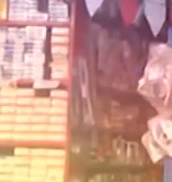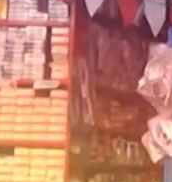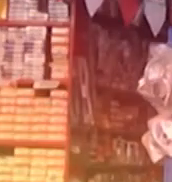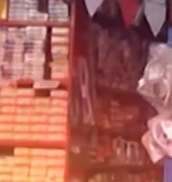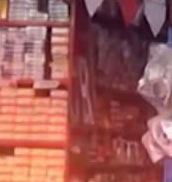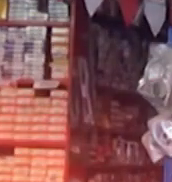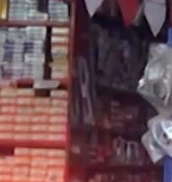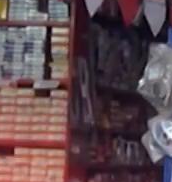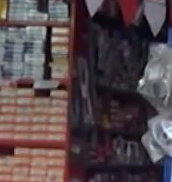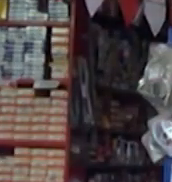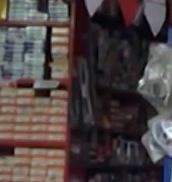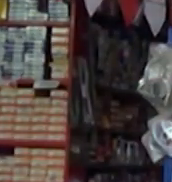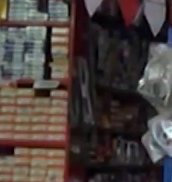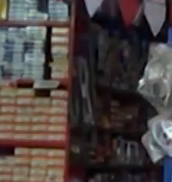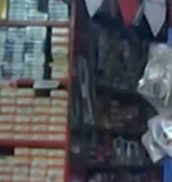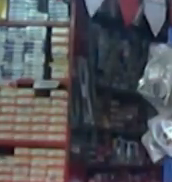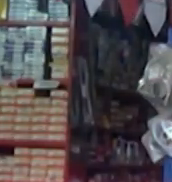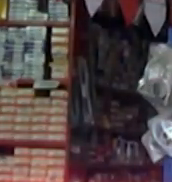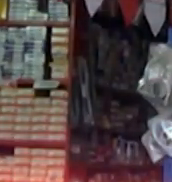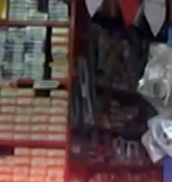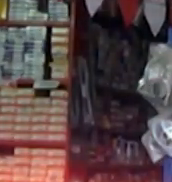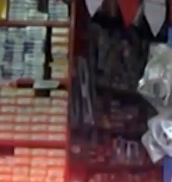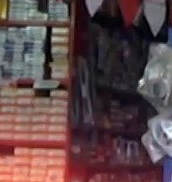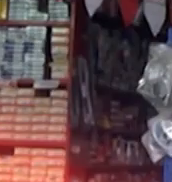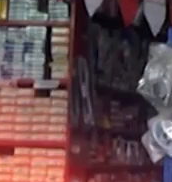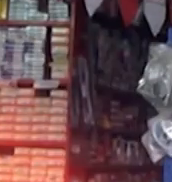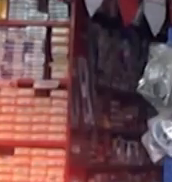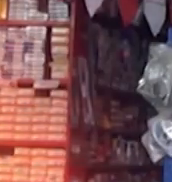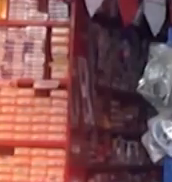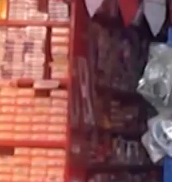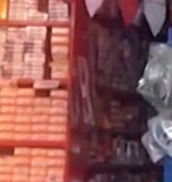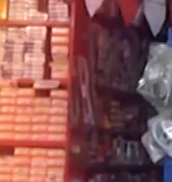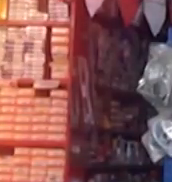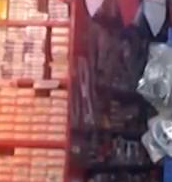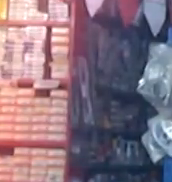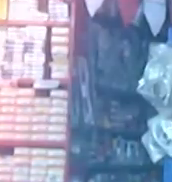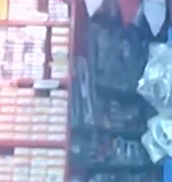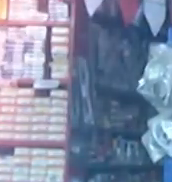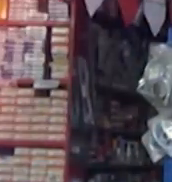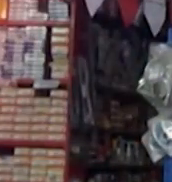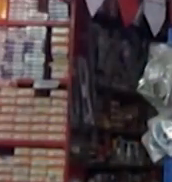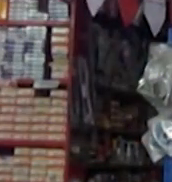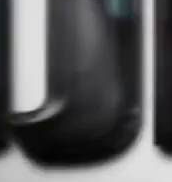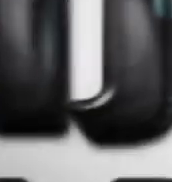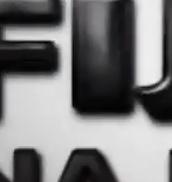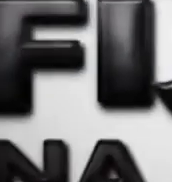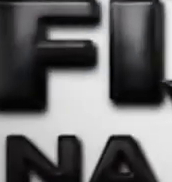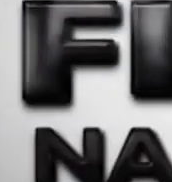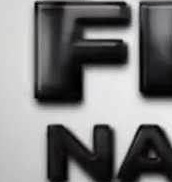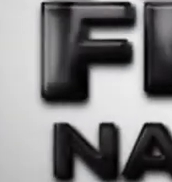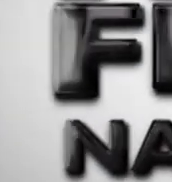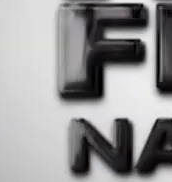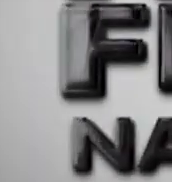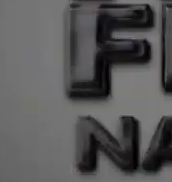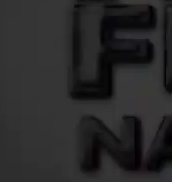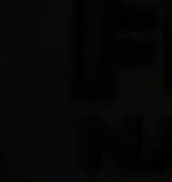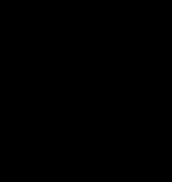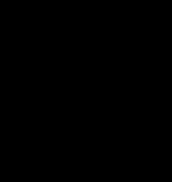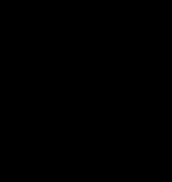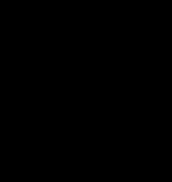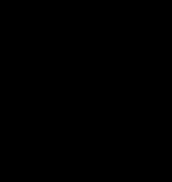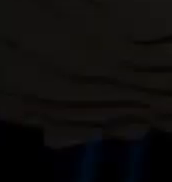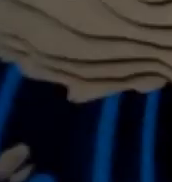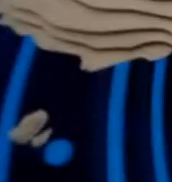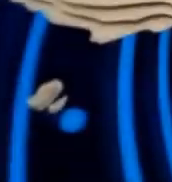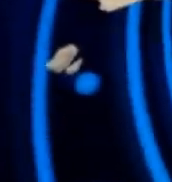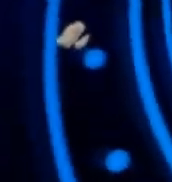Pula natang ko approach lang kerse, ko erkraki. Do televisi ono barong na radio Fiji 1 nandomo ibiti. Radio Fiji 1 nandomo